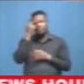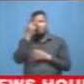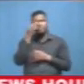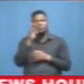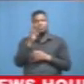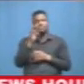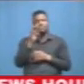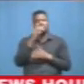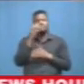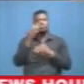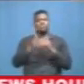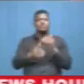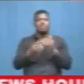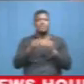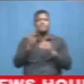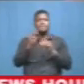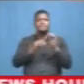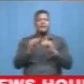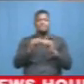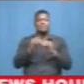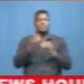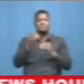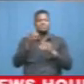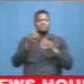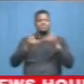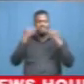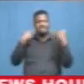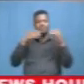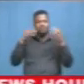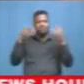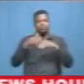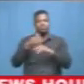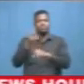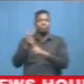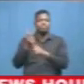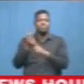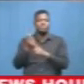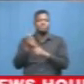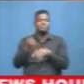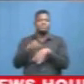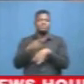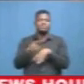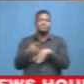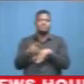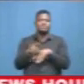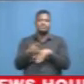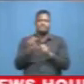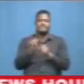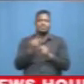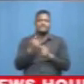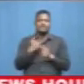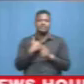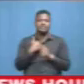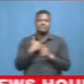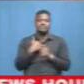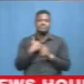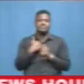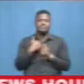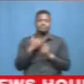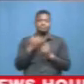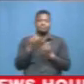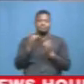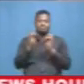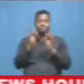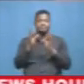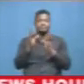of concluding the matter quickly so that the trial judge can focus on the Supreme Court duties can have dire